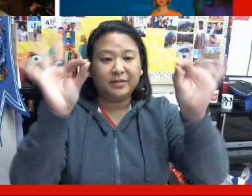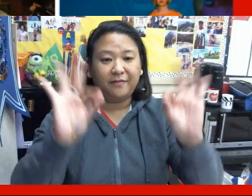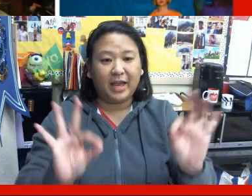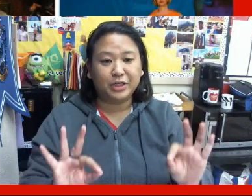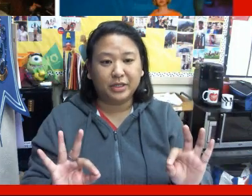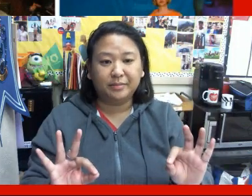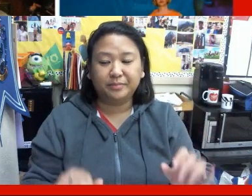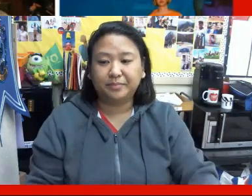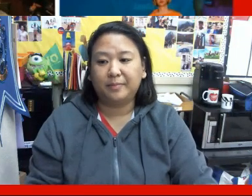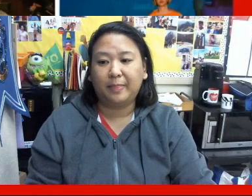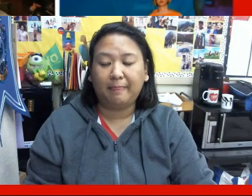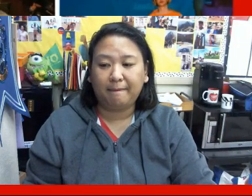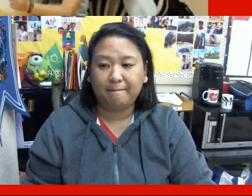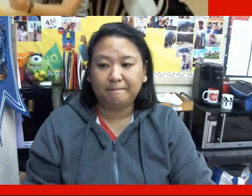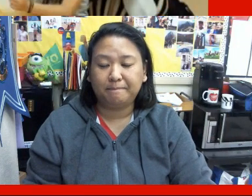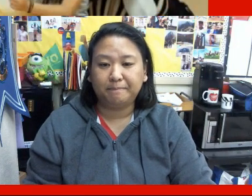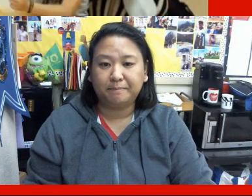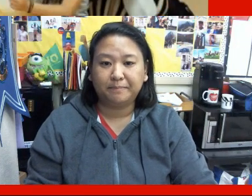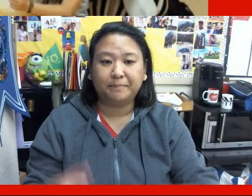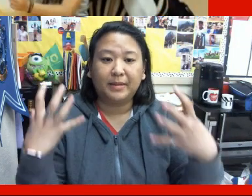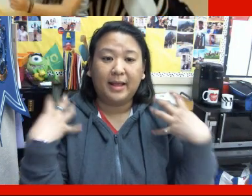2 F's, fashion.